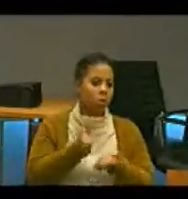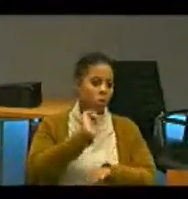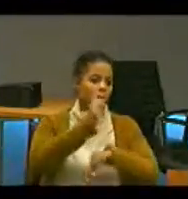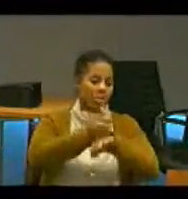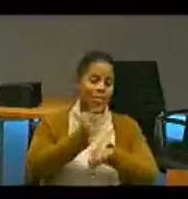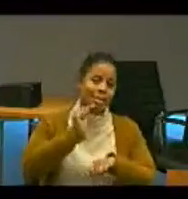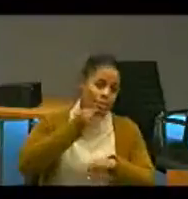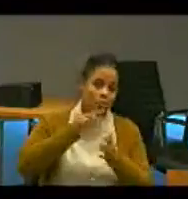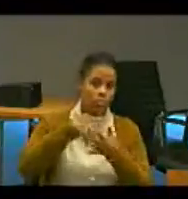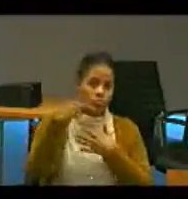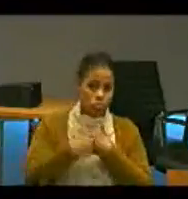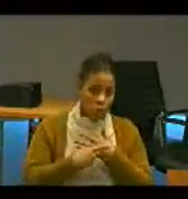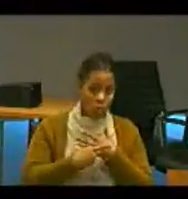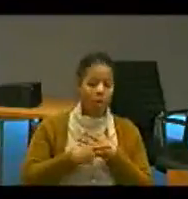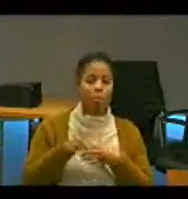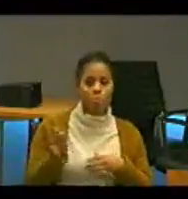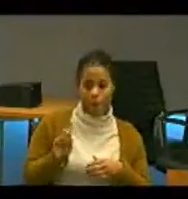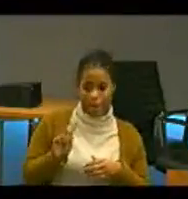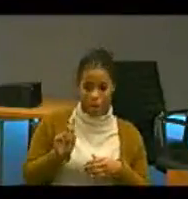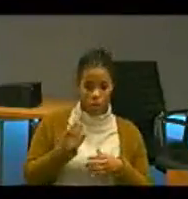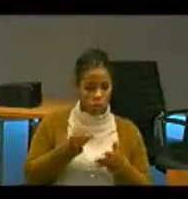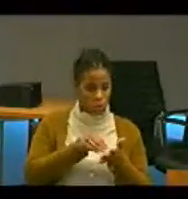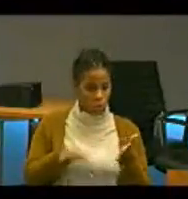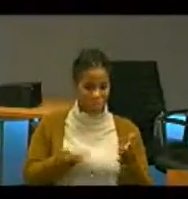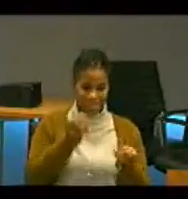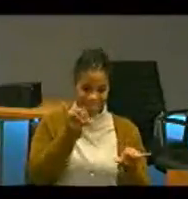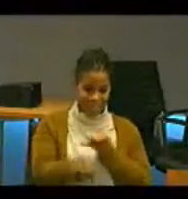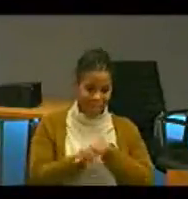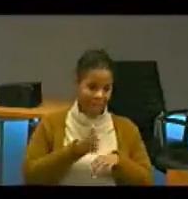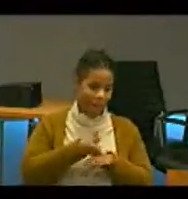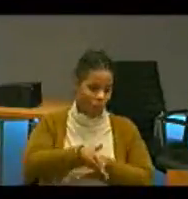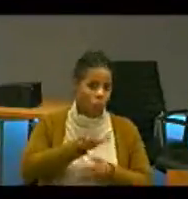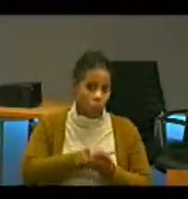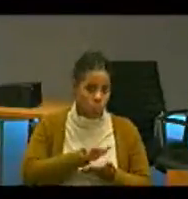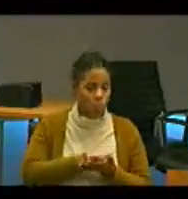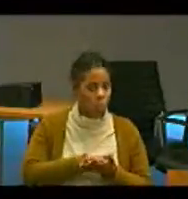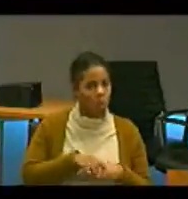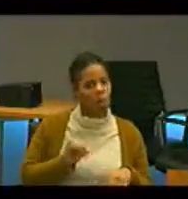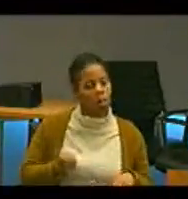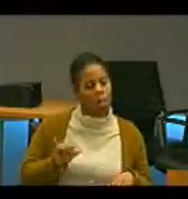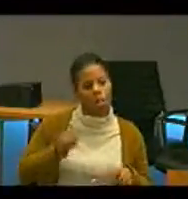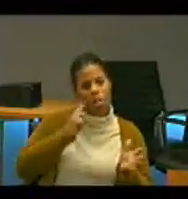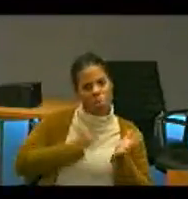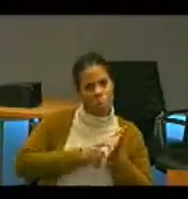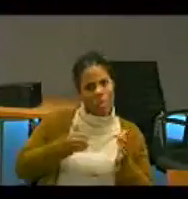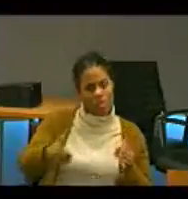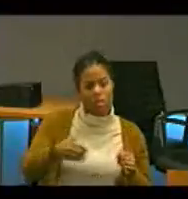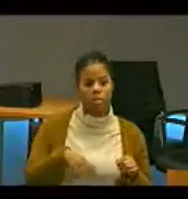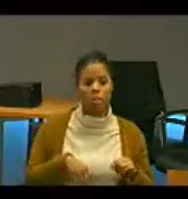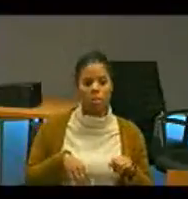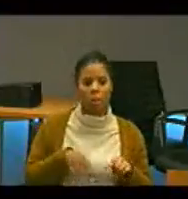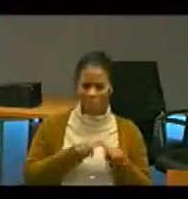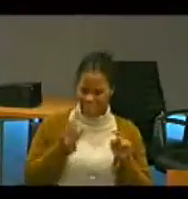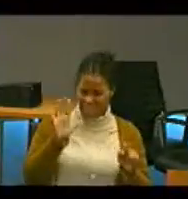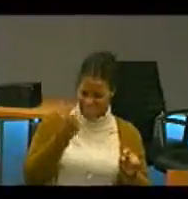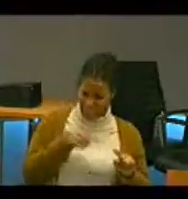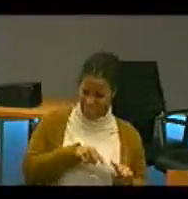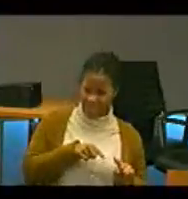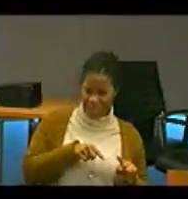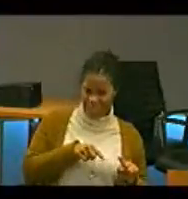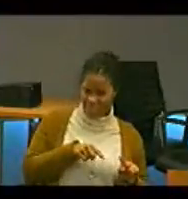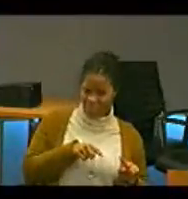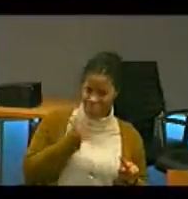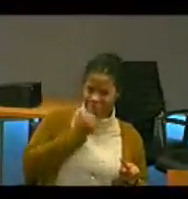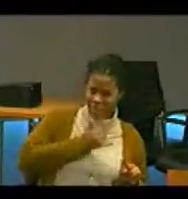where students are kept after school. And it's starting to look like that was a mistake, that maybe that would have been a better practice to hold students after